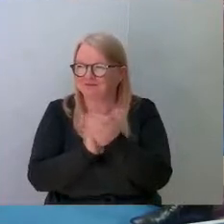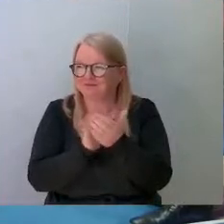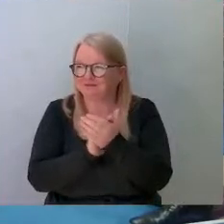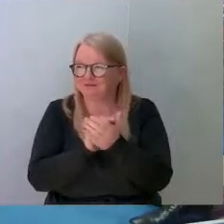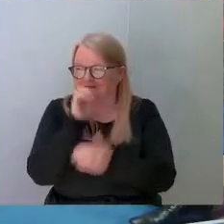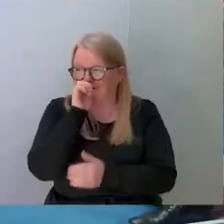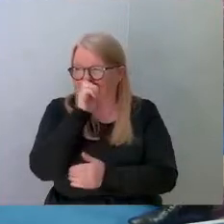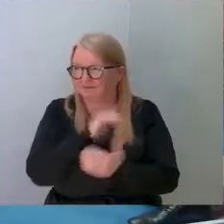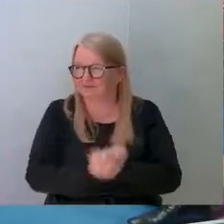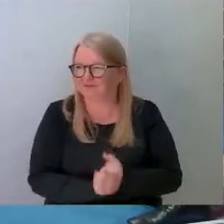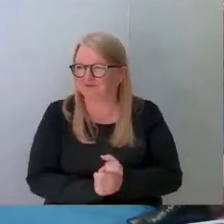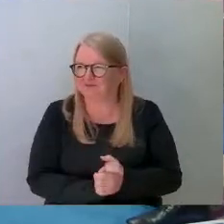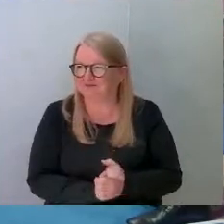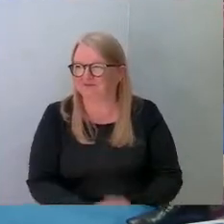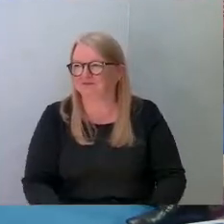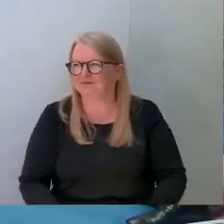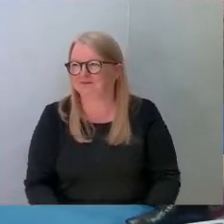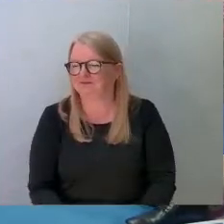I don't know whether...